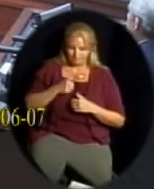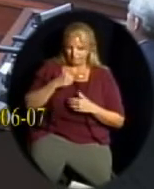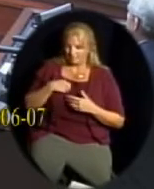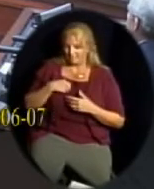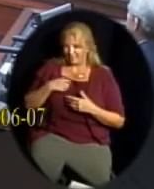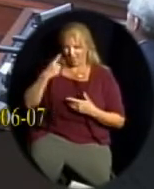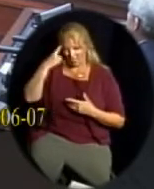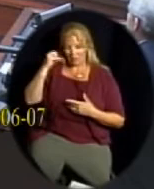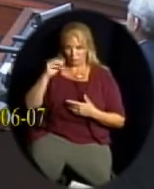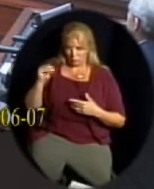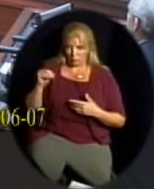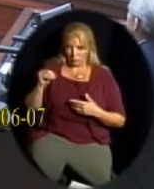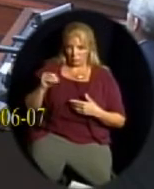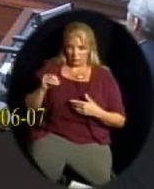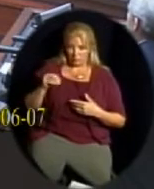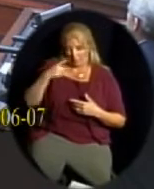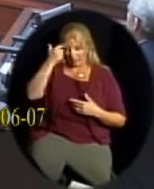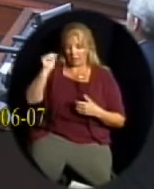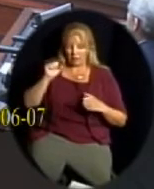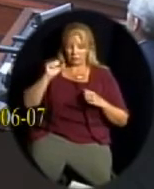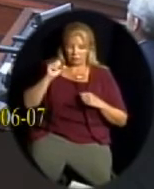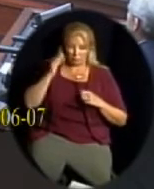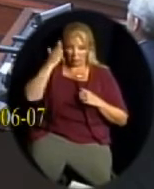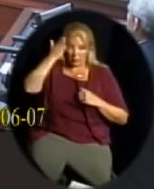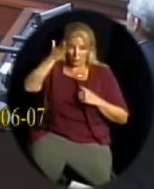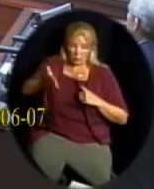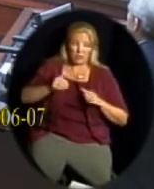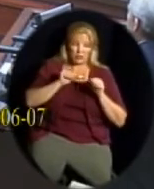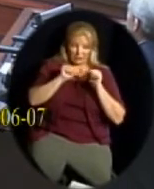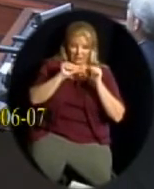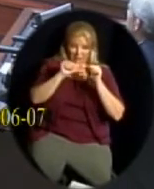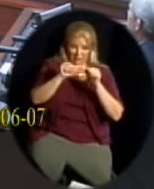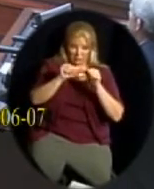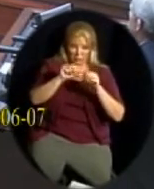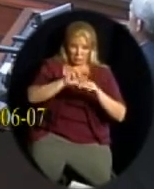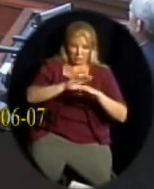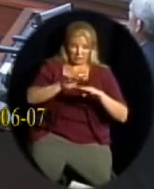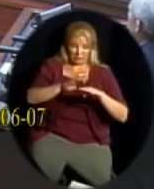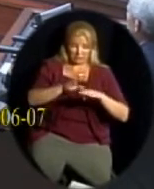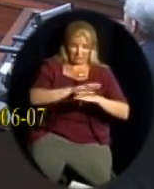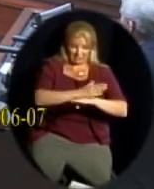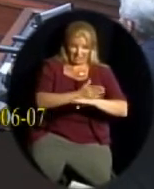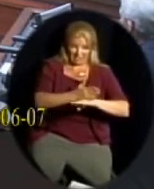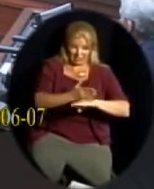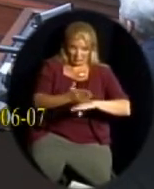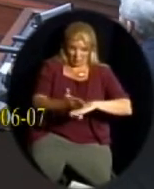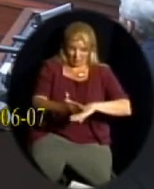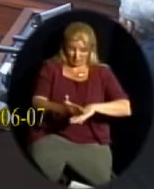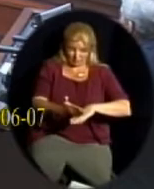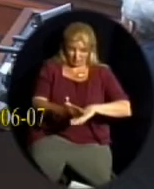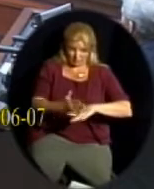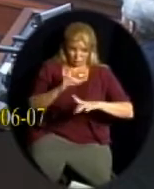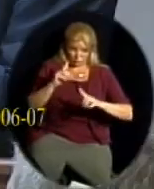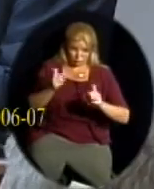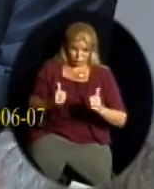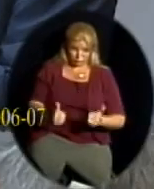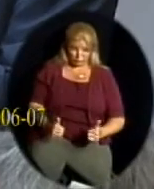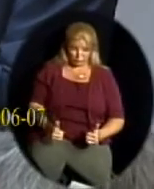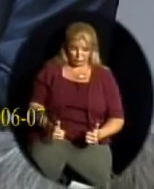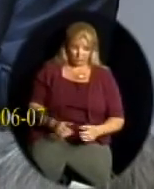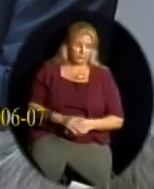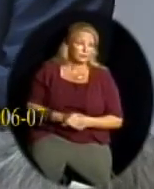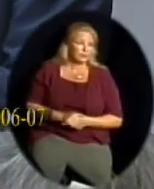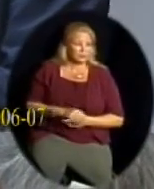deteriorate, and they'll be more expensive to address and take care of down the road. So the pressures to do more of it quickly, earlier in that